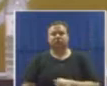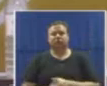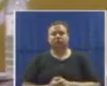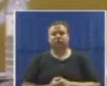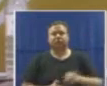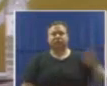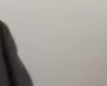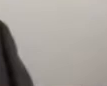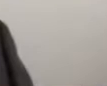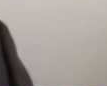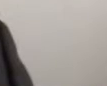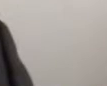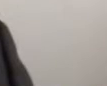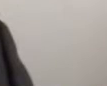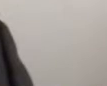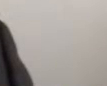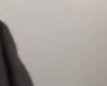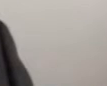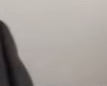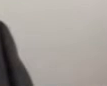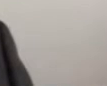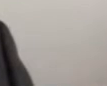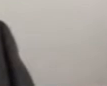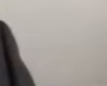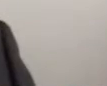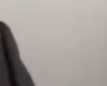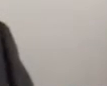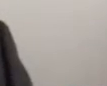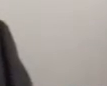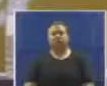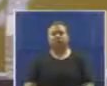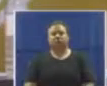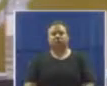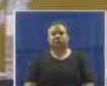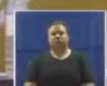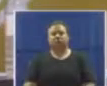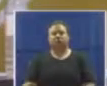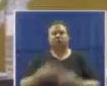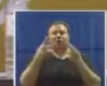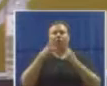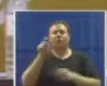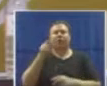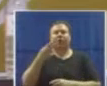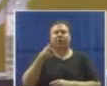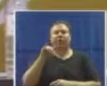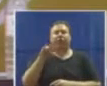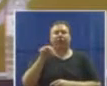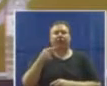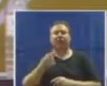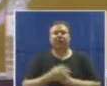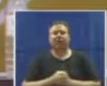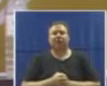pro-choice. The minister to cast those aspersions is uncalled for, Chair. Honorable Thring,